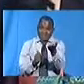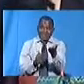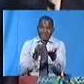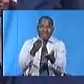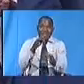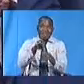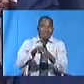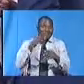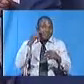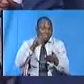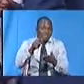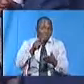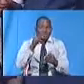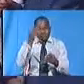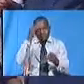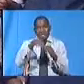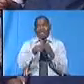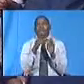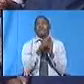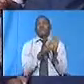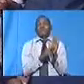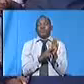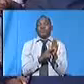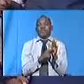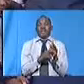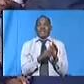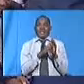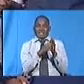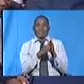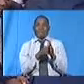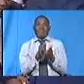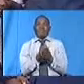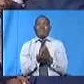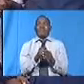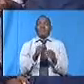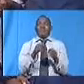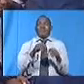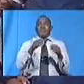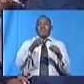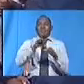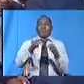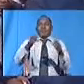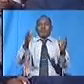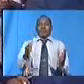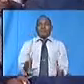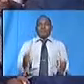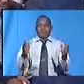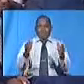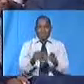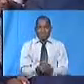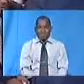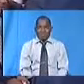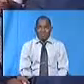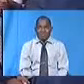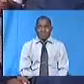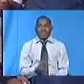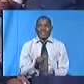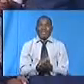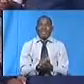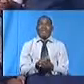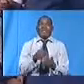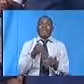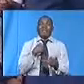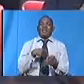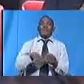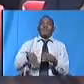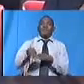irregularities. Did they, for instance, see ballot stuffing, which is an incident of